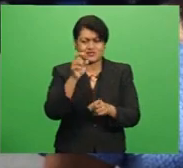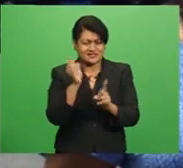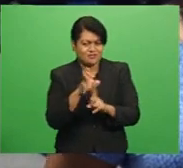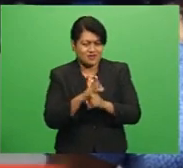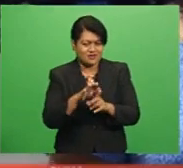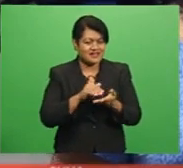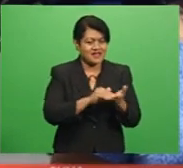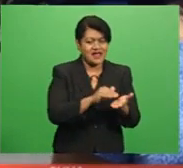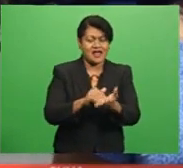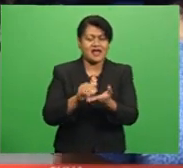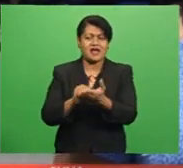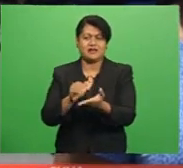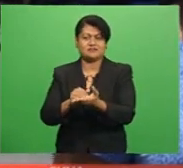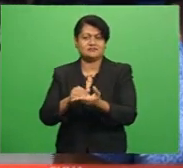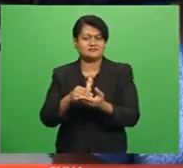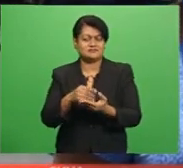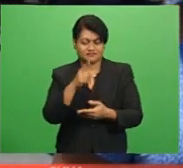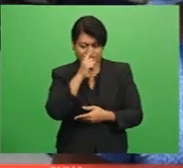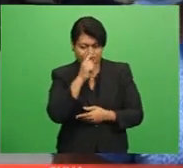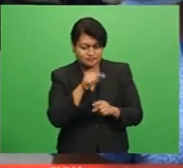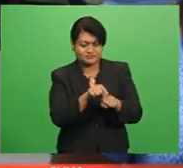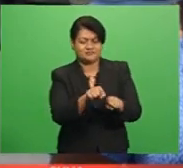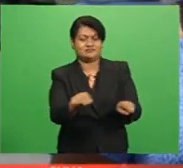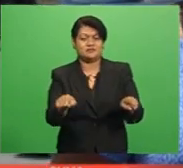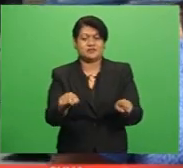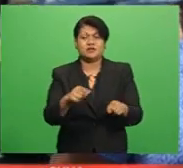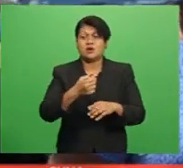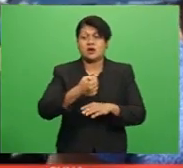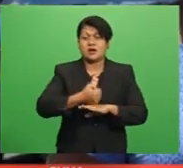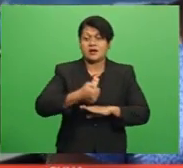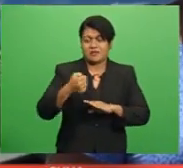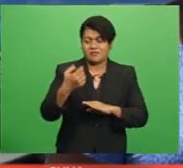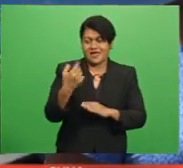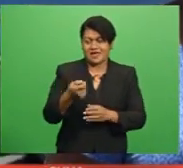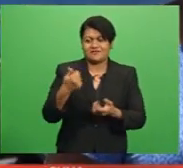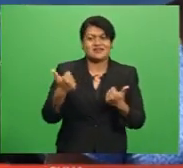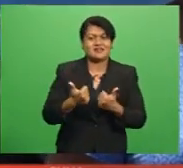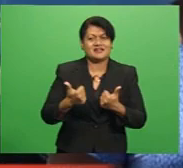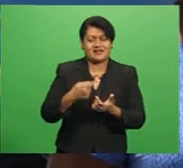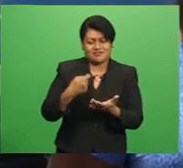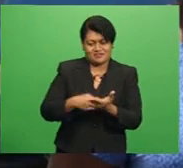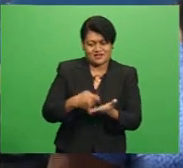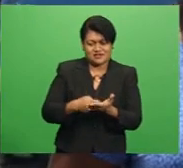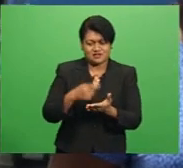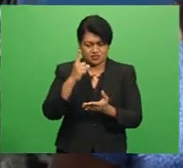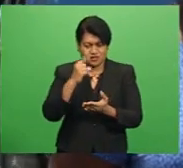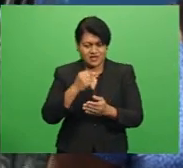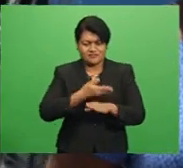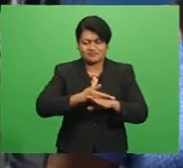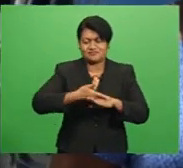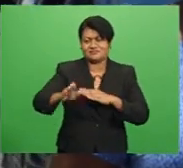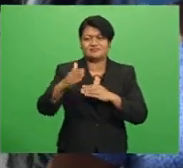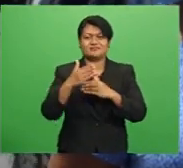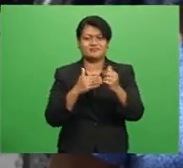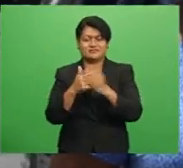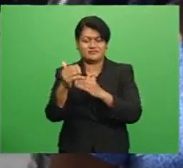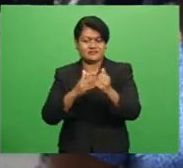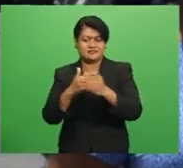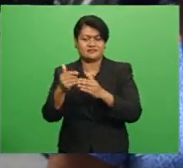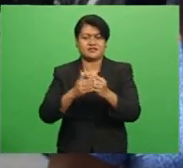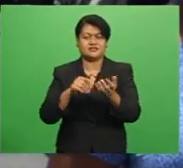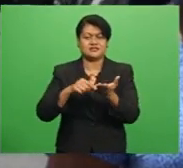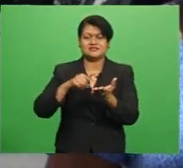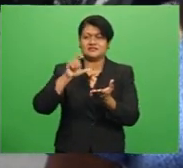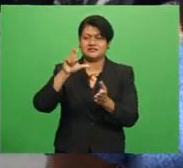to point out that government has enough money to fund for rehabilitation work post-TCASA and